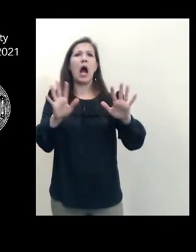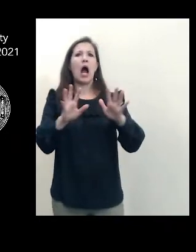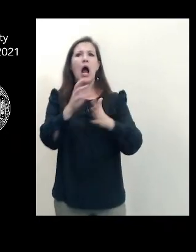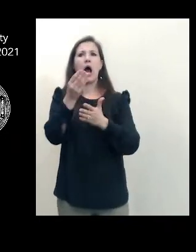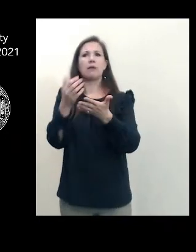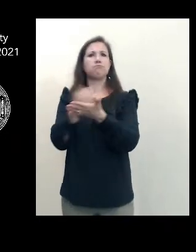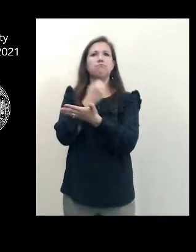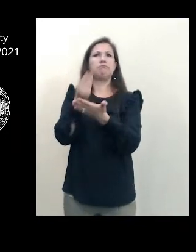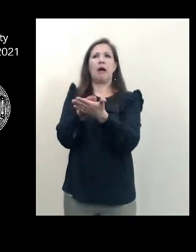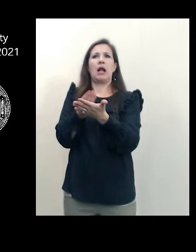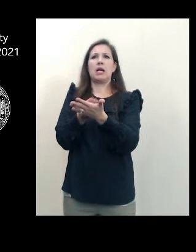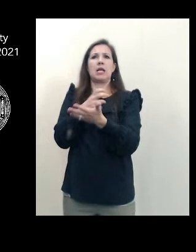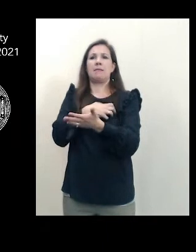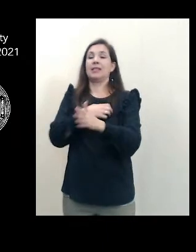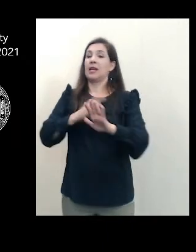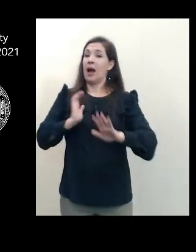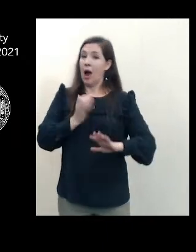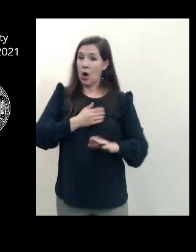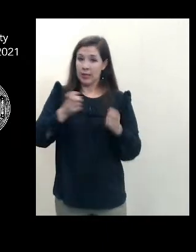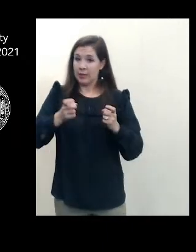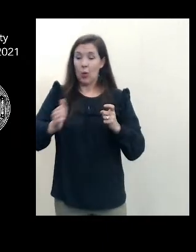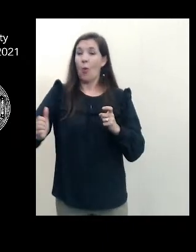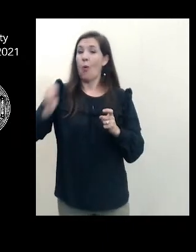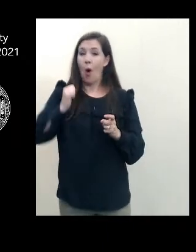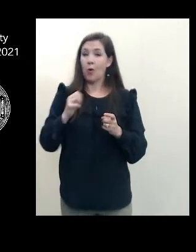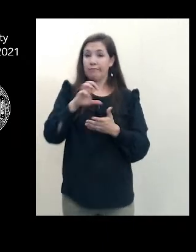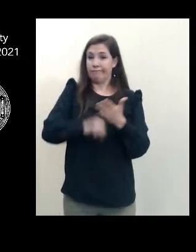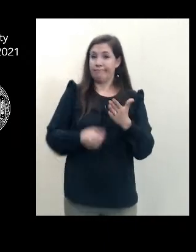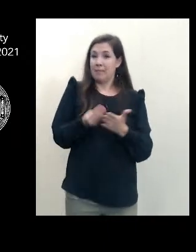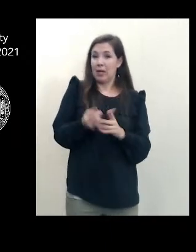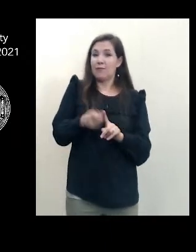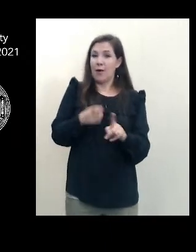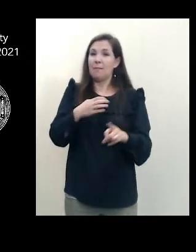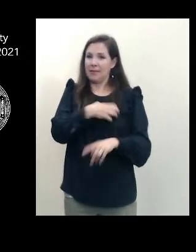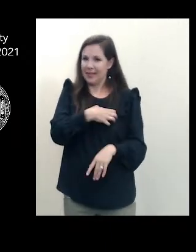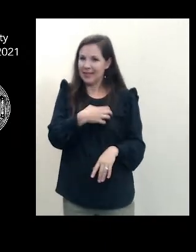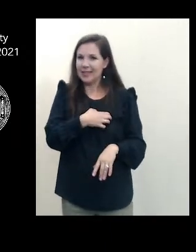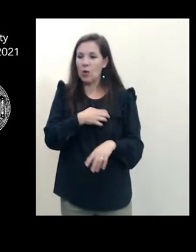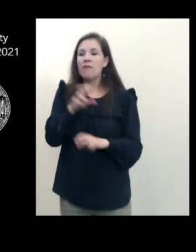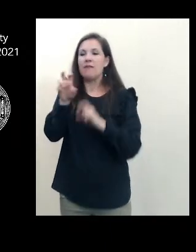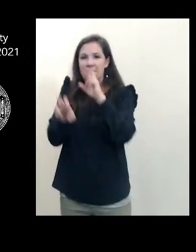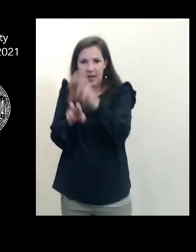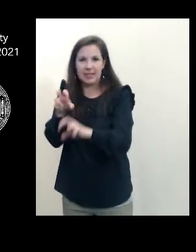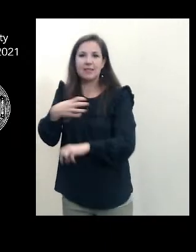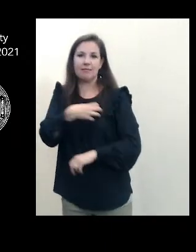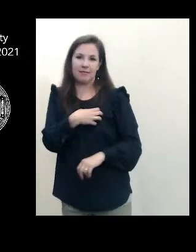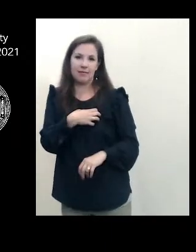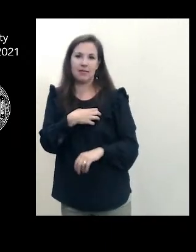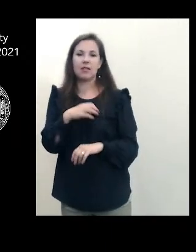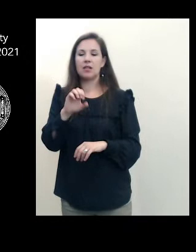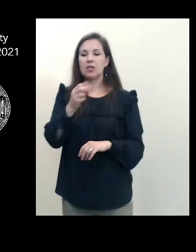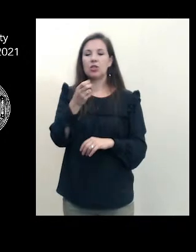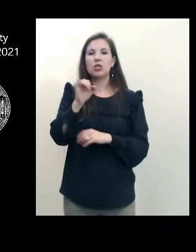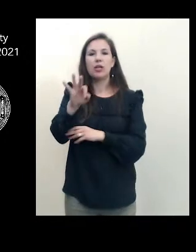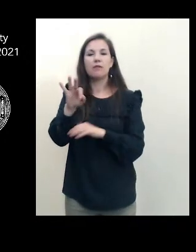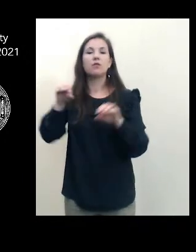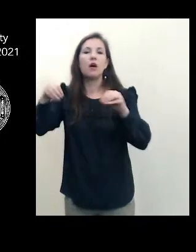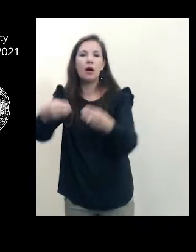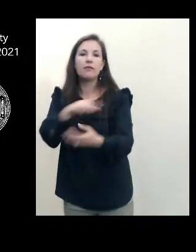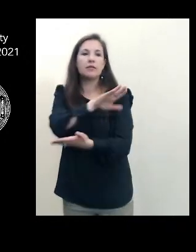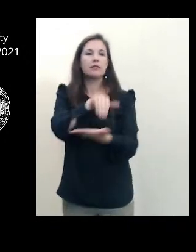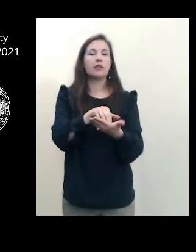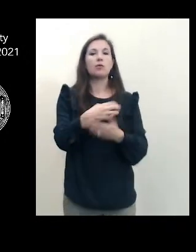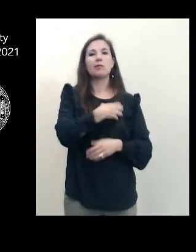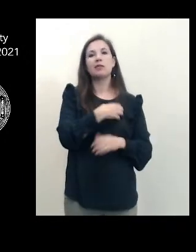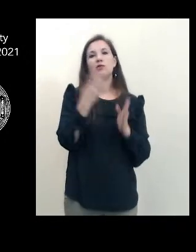thing my administration has not done is defund the police. We've actually invested in law enforcement by investing in our sheriff's office, investing in our central police